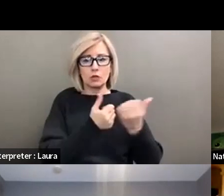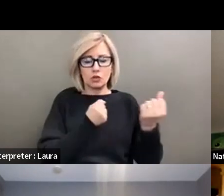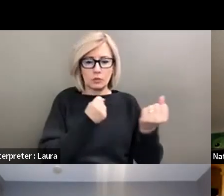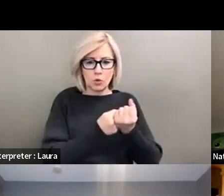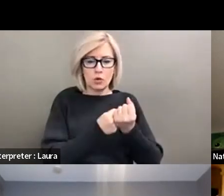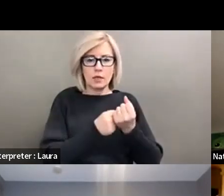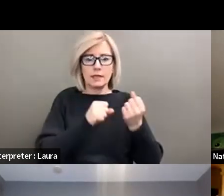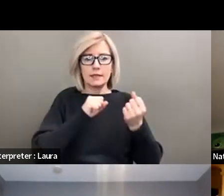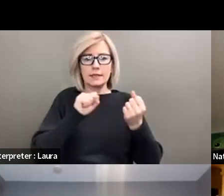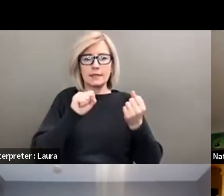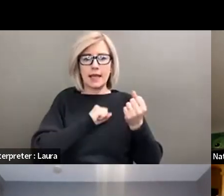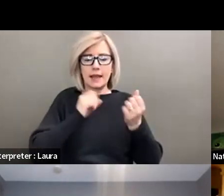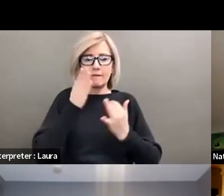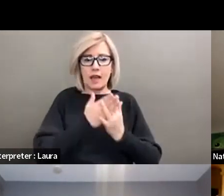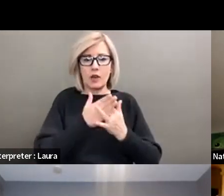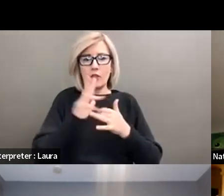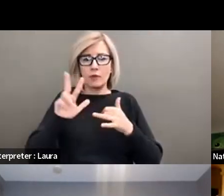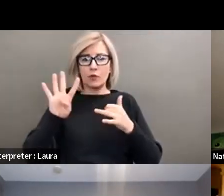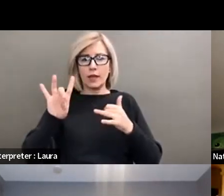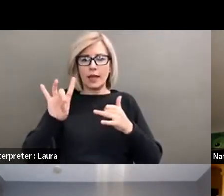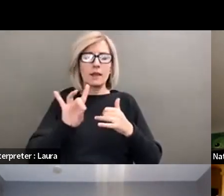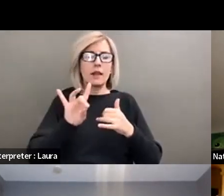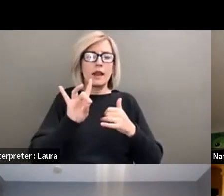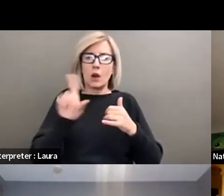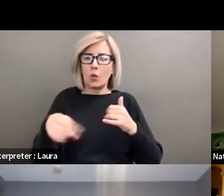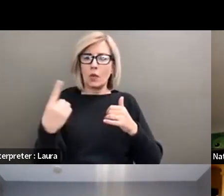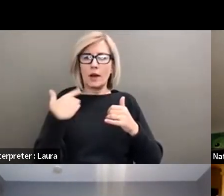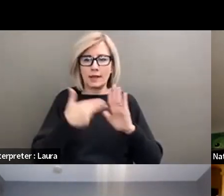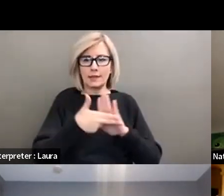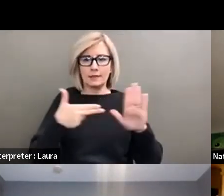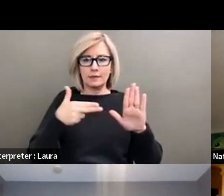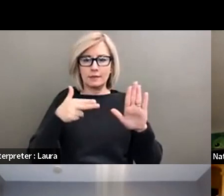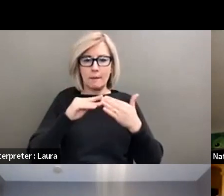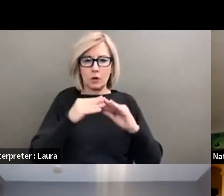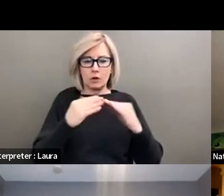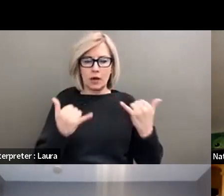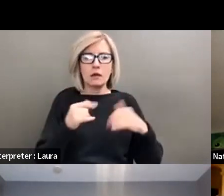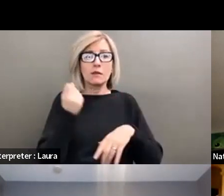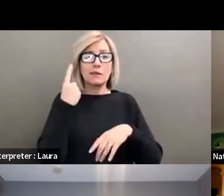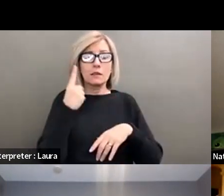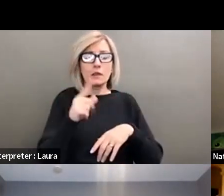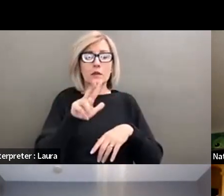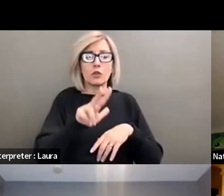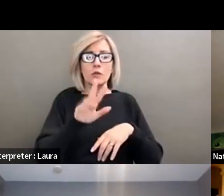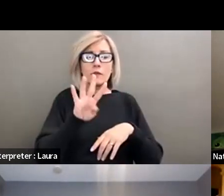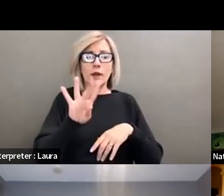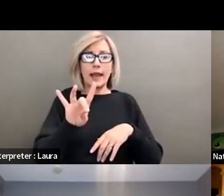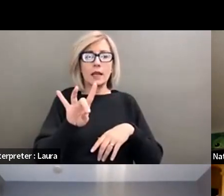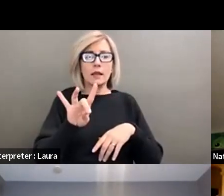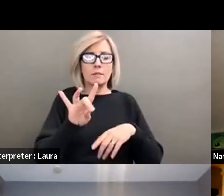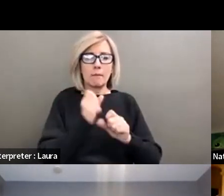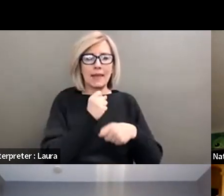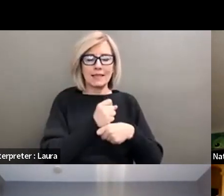File 348, which is the only one that has the bill number now. Basically 348 would just make some